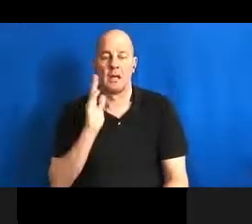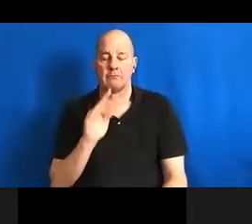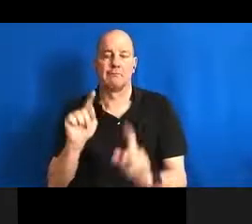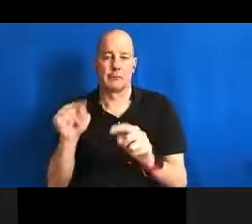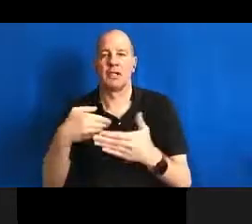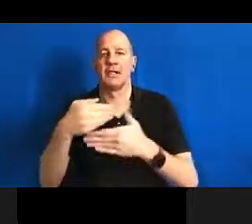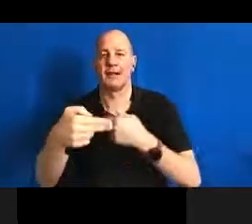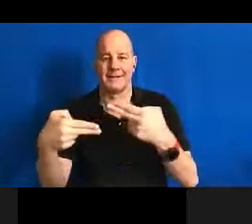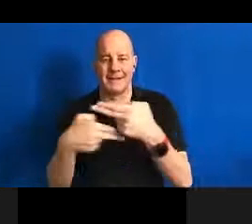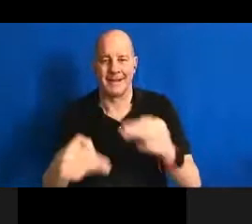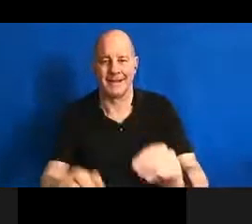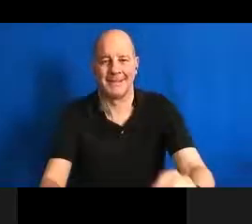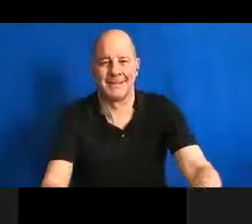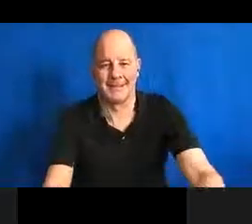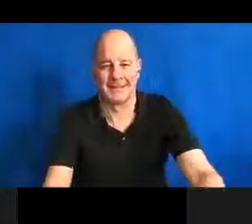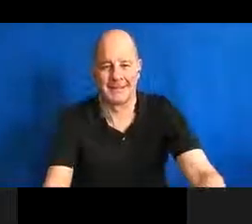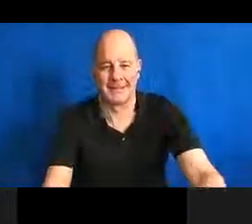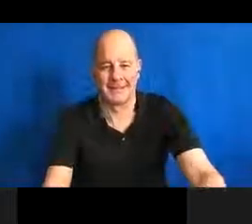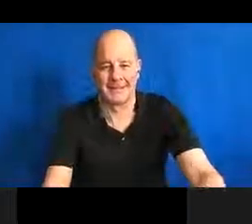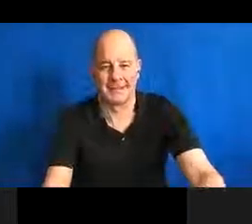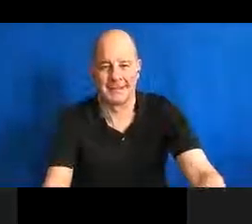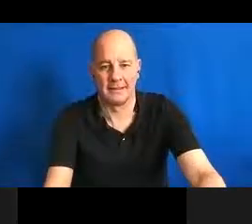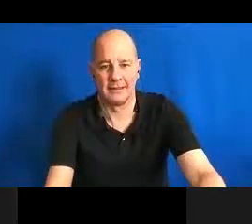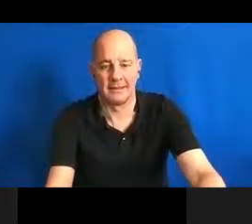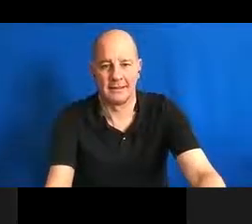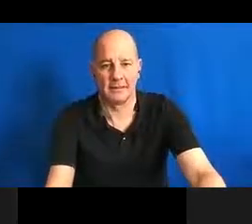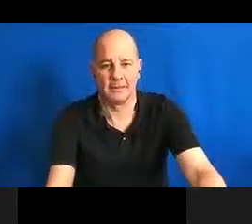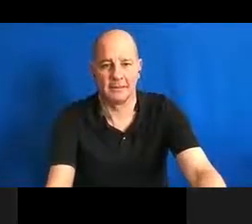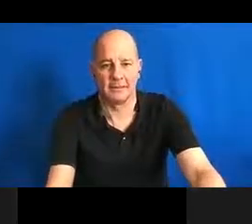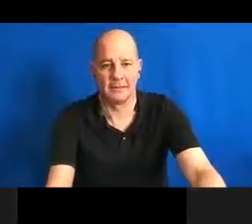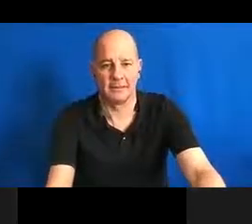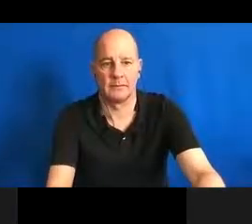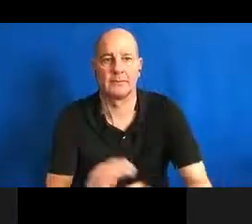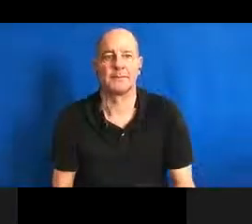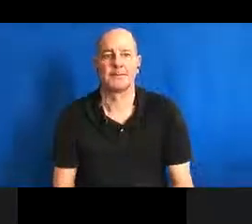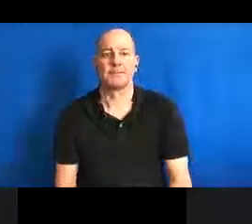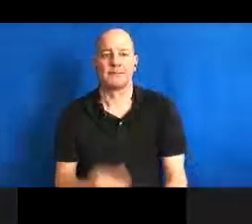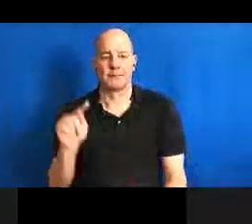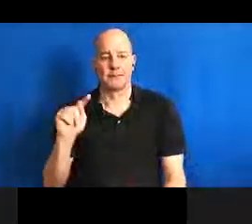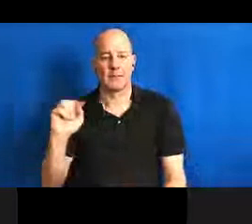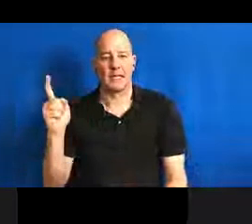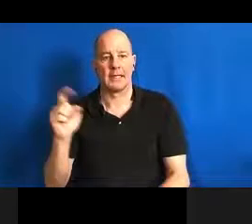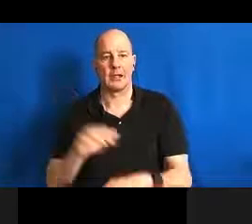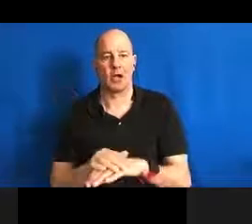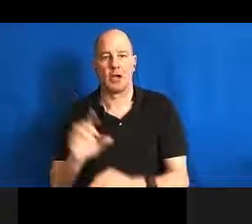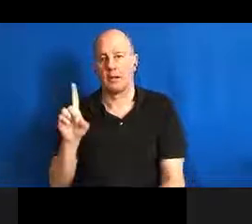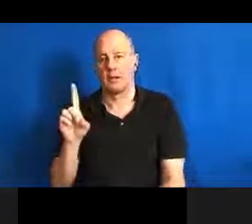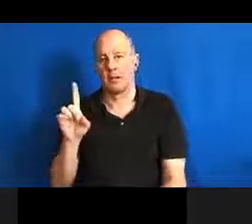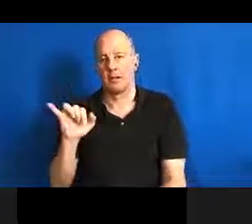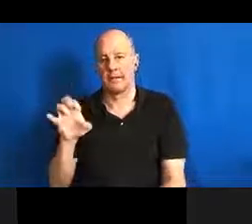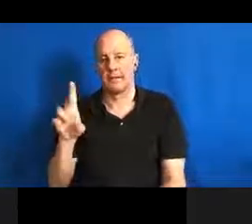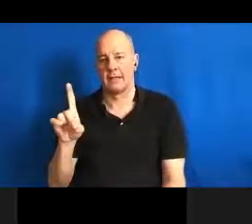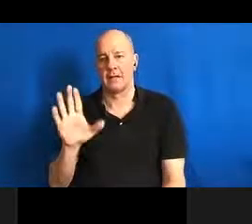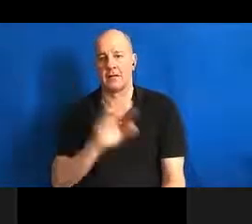help me illustrate why this is helpful. So the tax on dividends are typically around